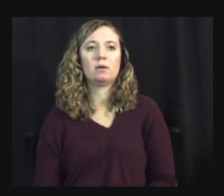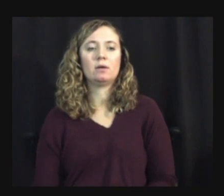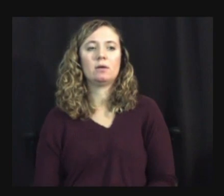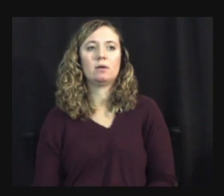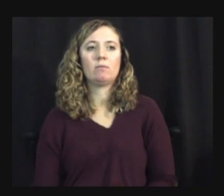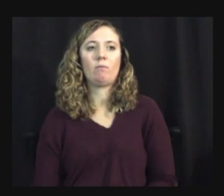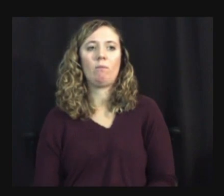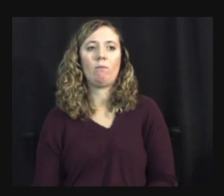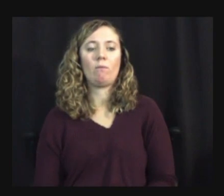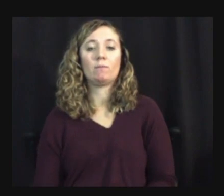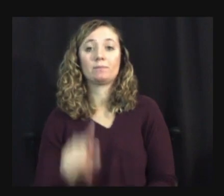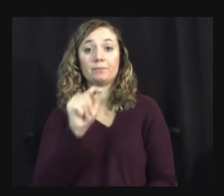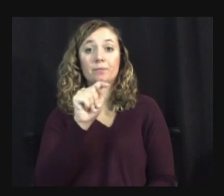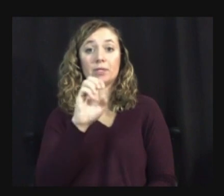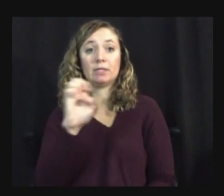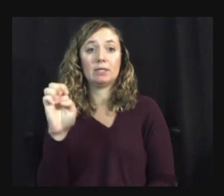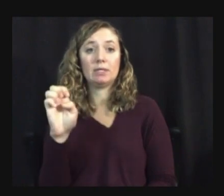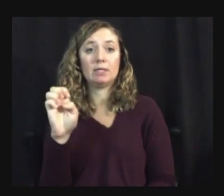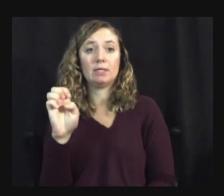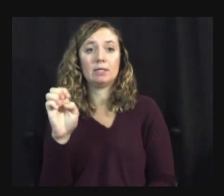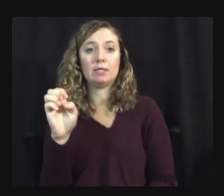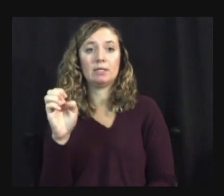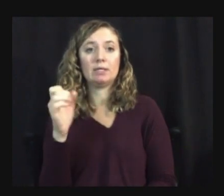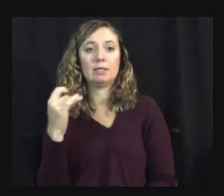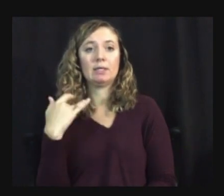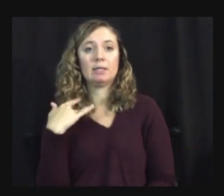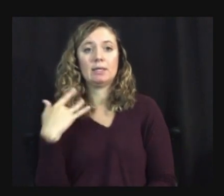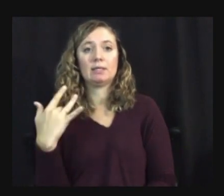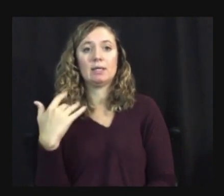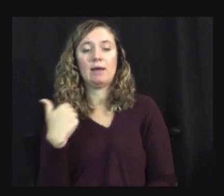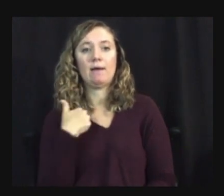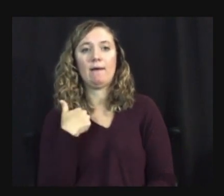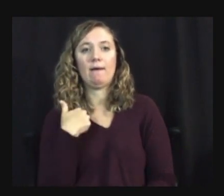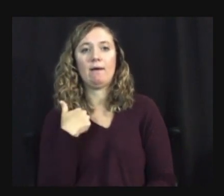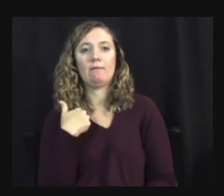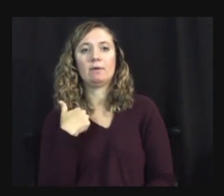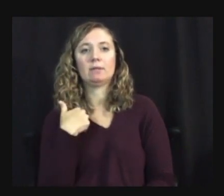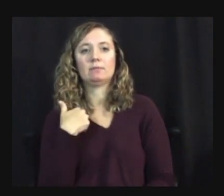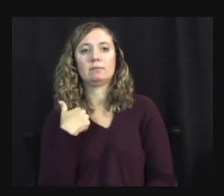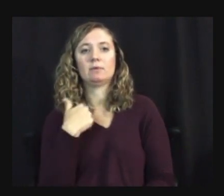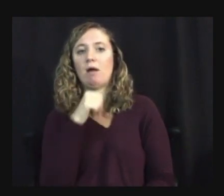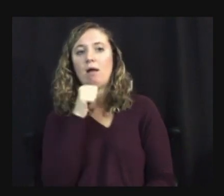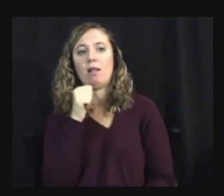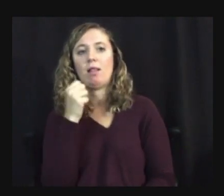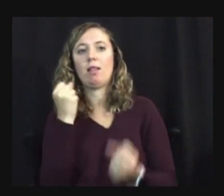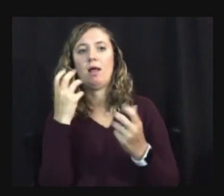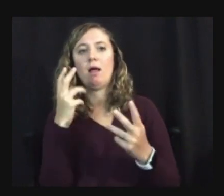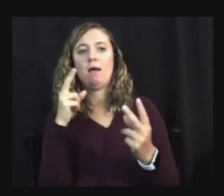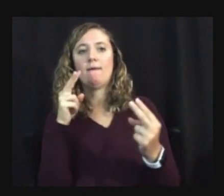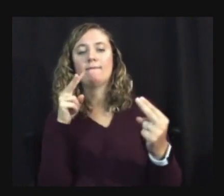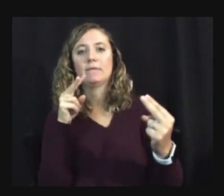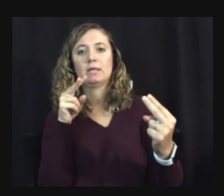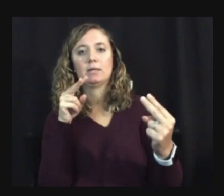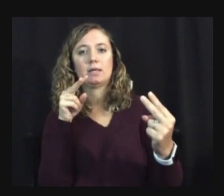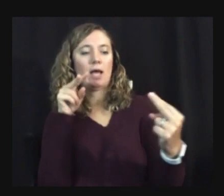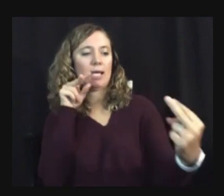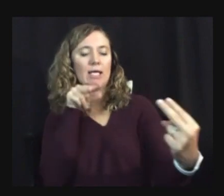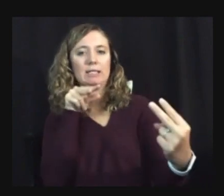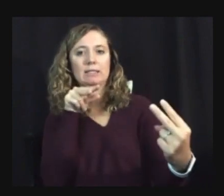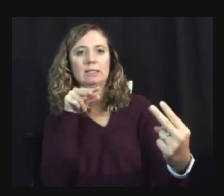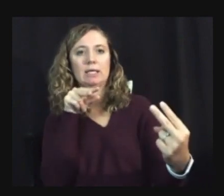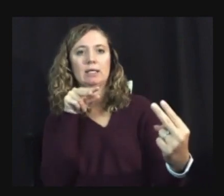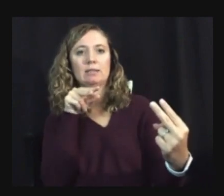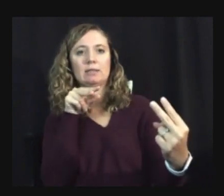T said that T tends to have very little eye contact, and also looking in the eyes is like